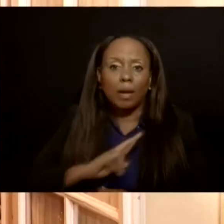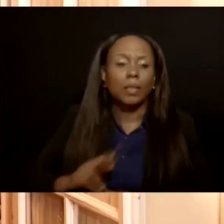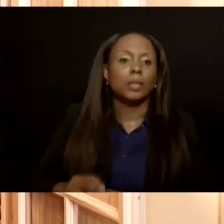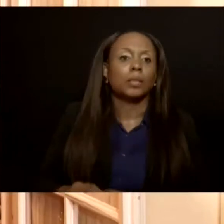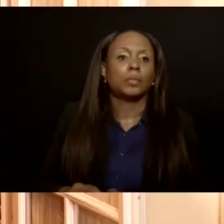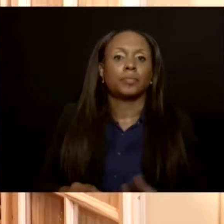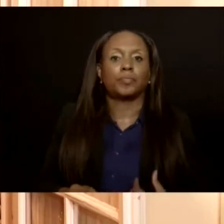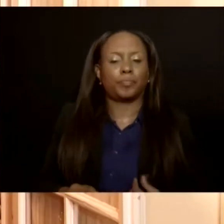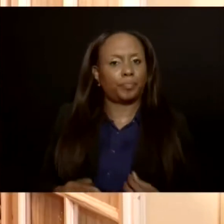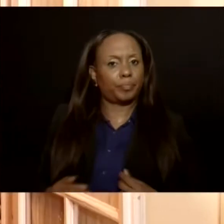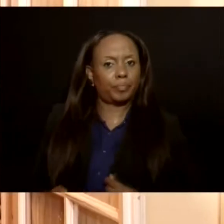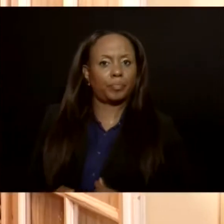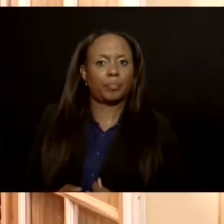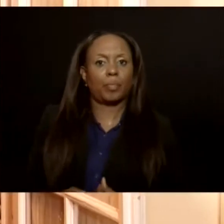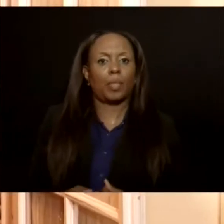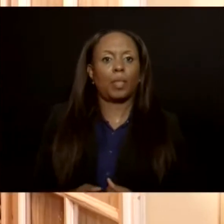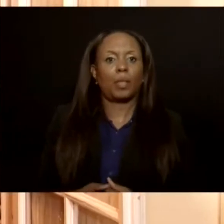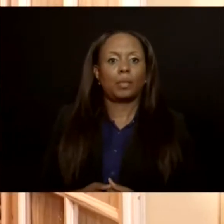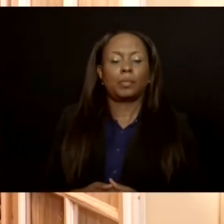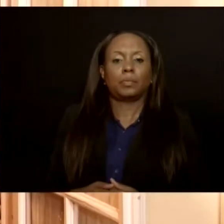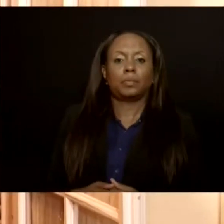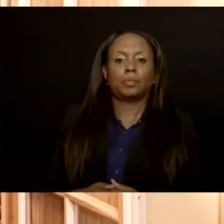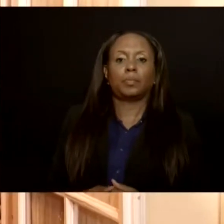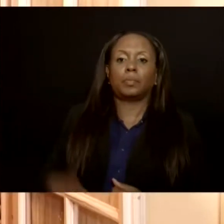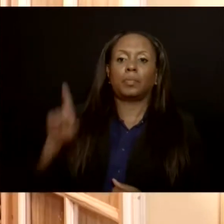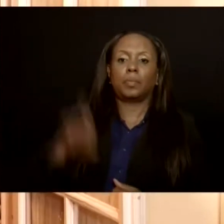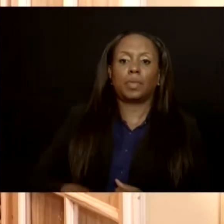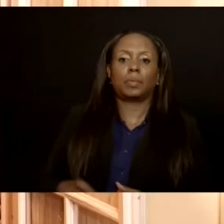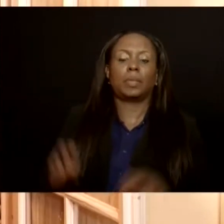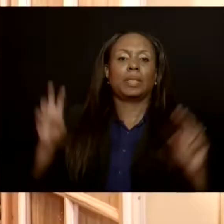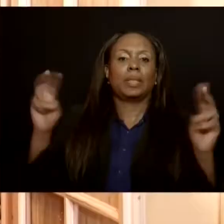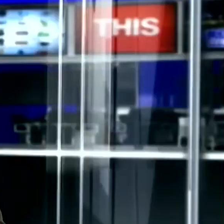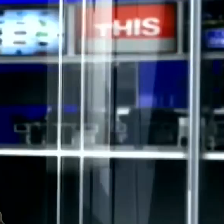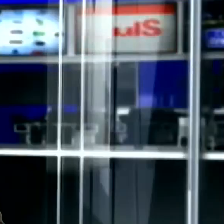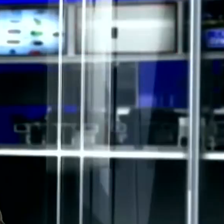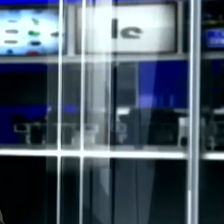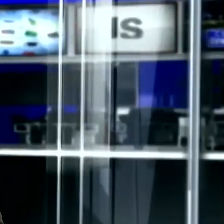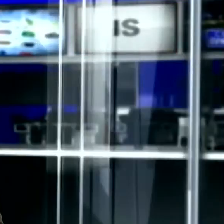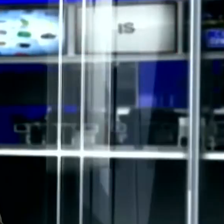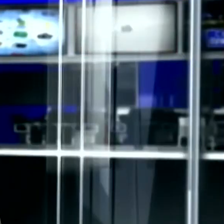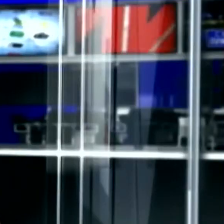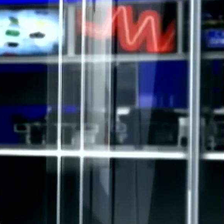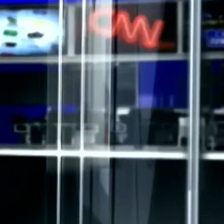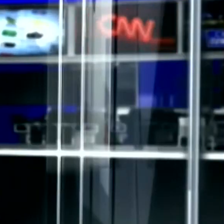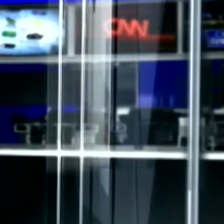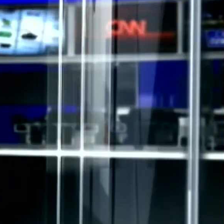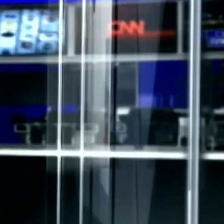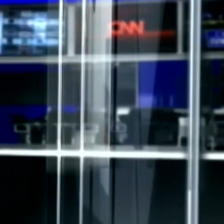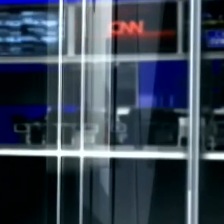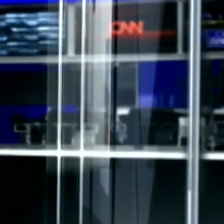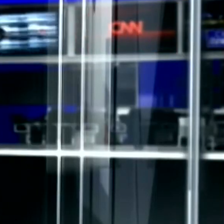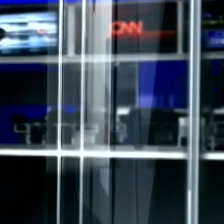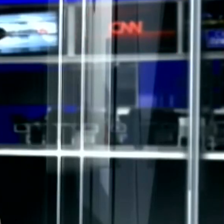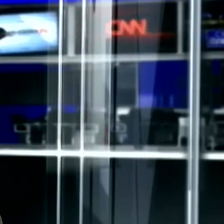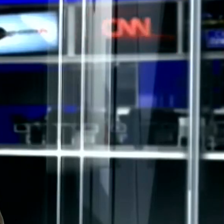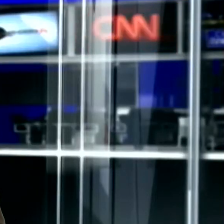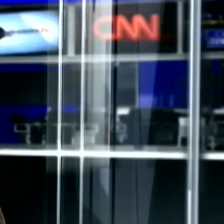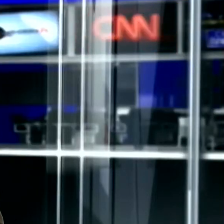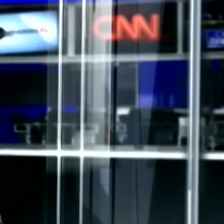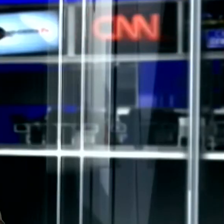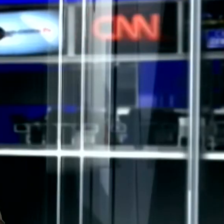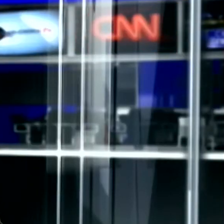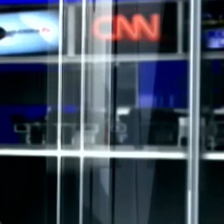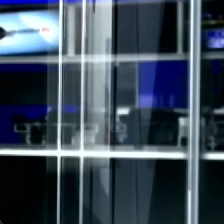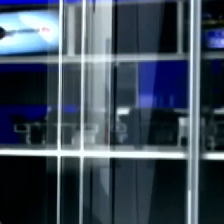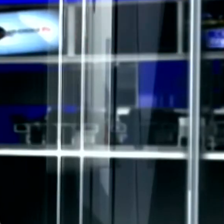frequently be, that there must be a safe zone. So one of the interesting things Prime Minister Motley said was